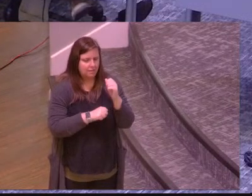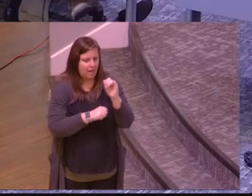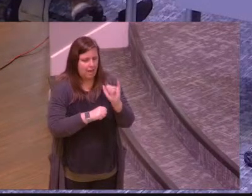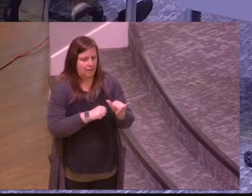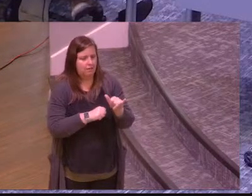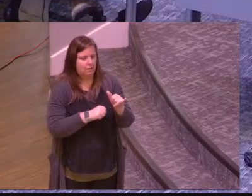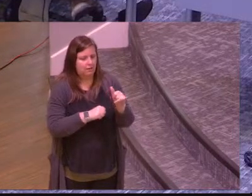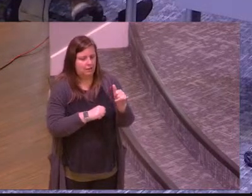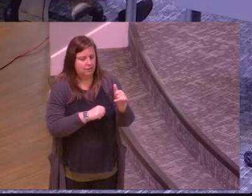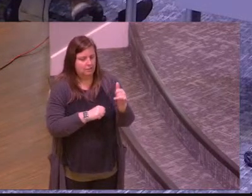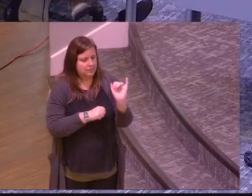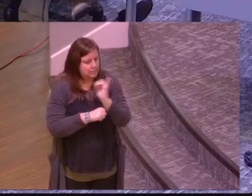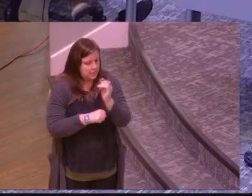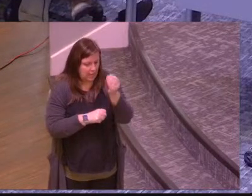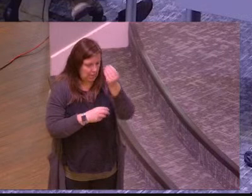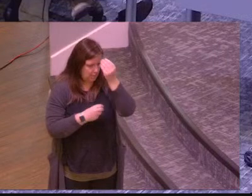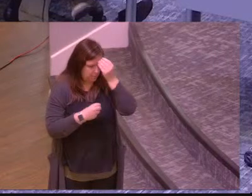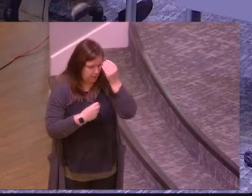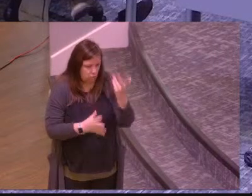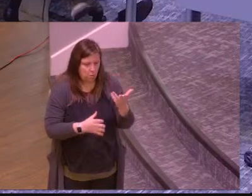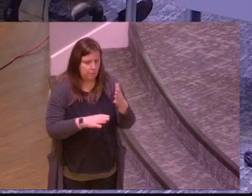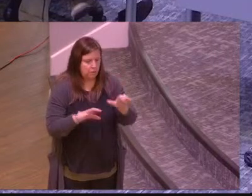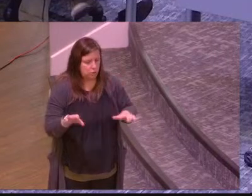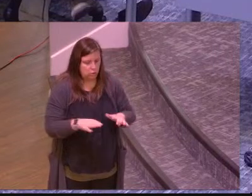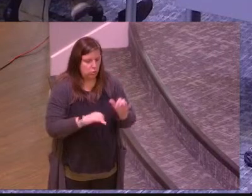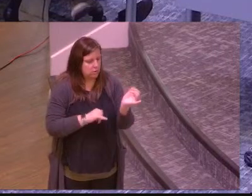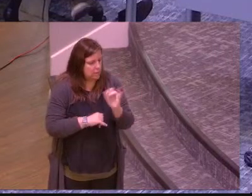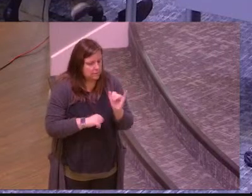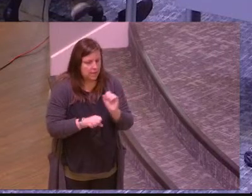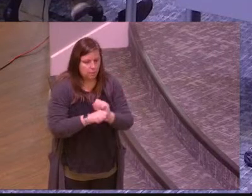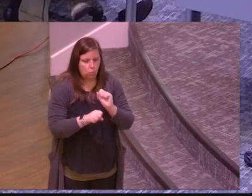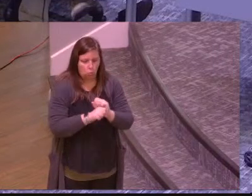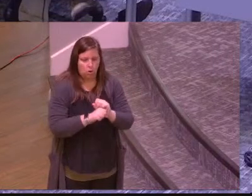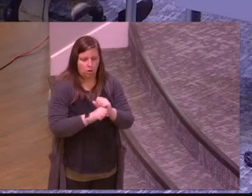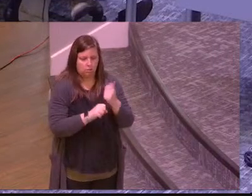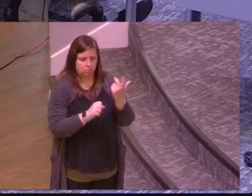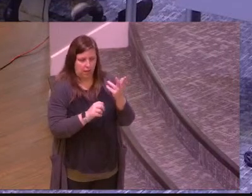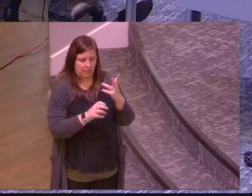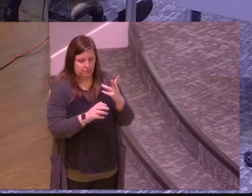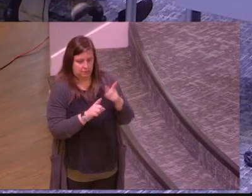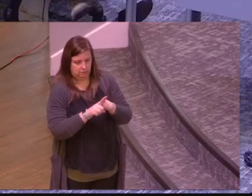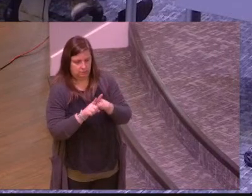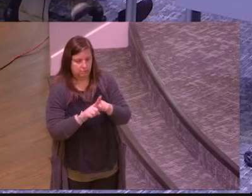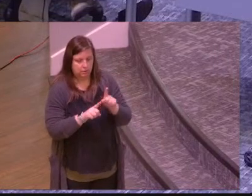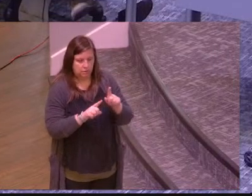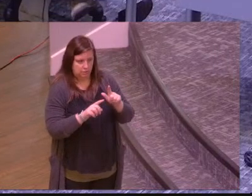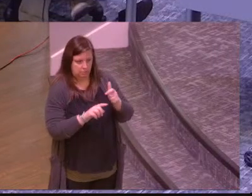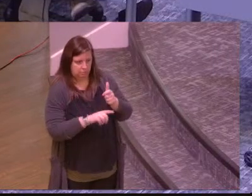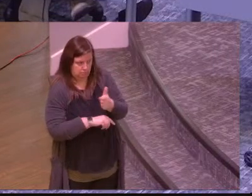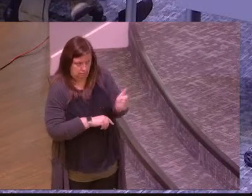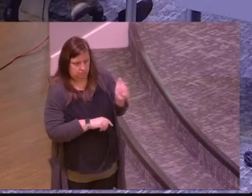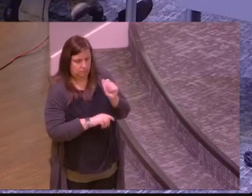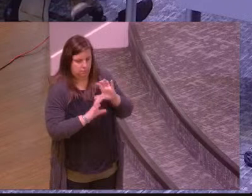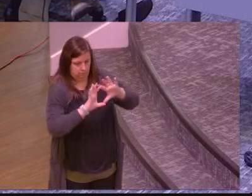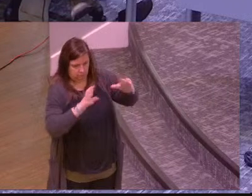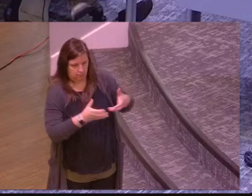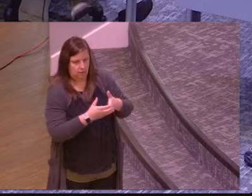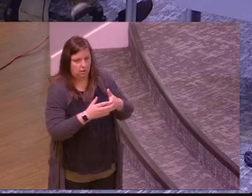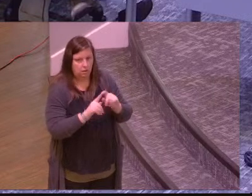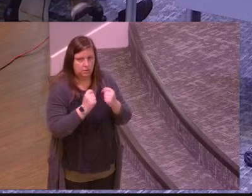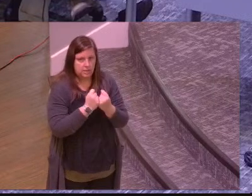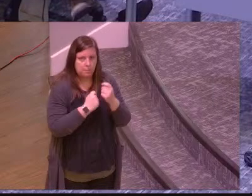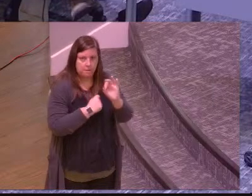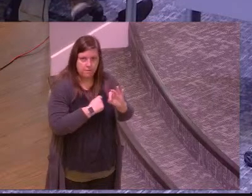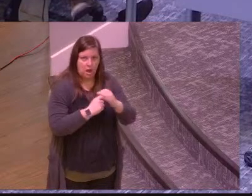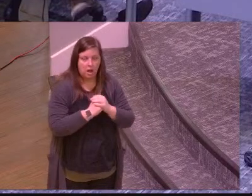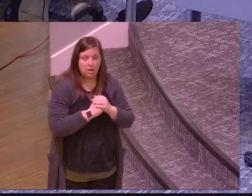9. And so it could be useful to have that conversation, and if there are any like concrete steps we need to